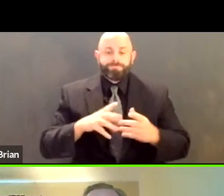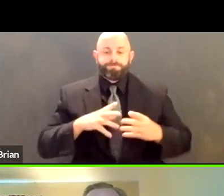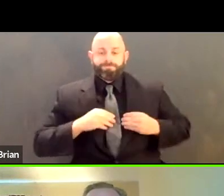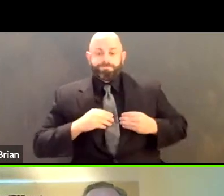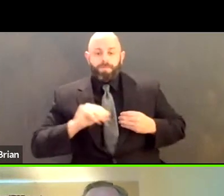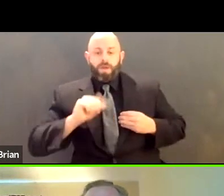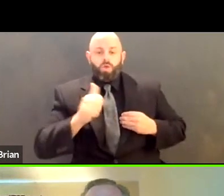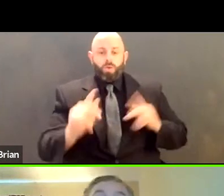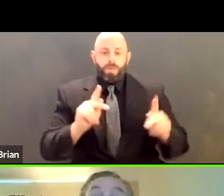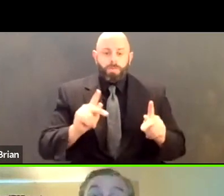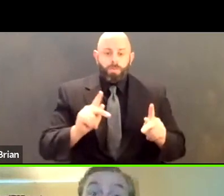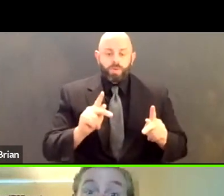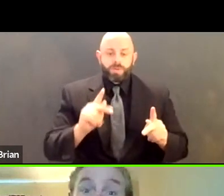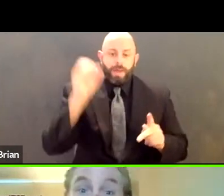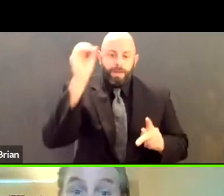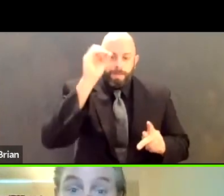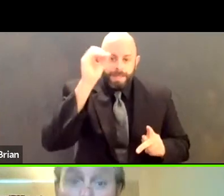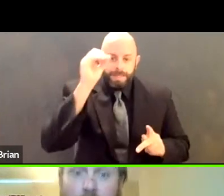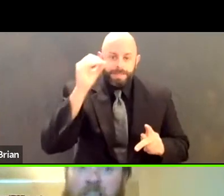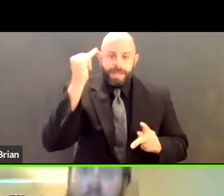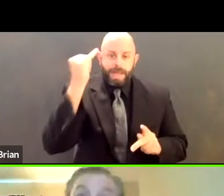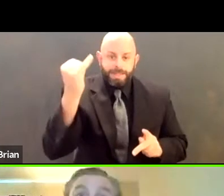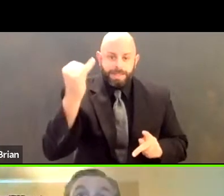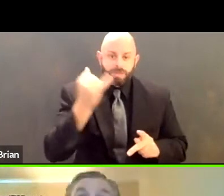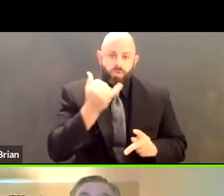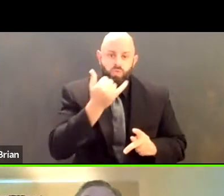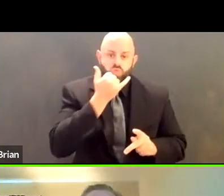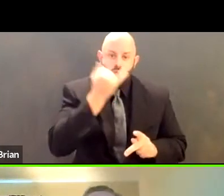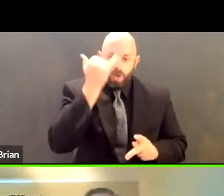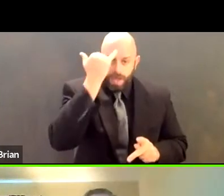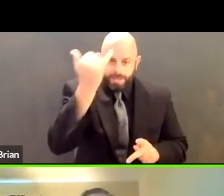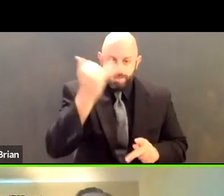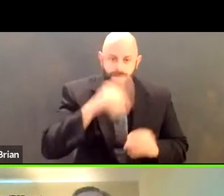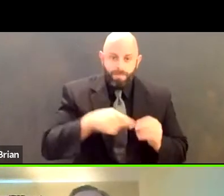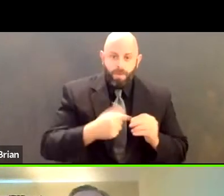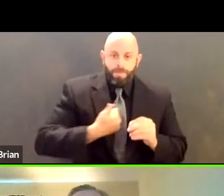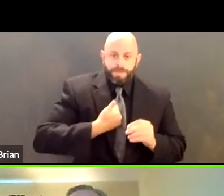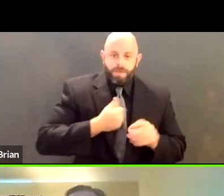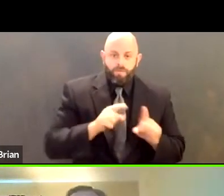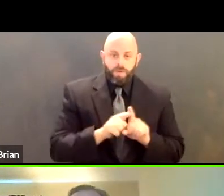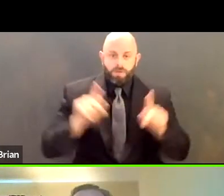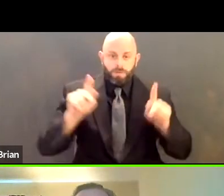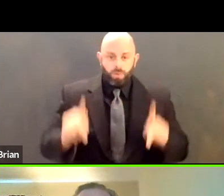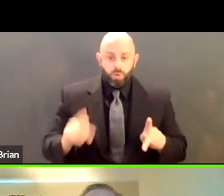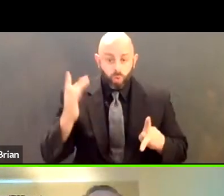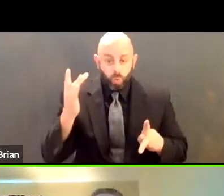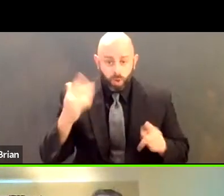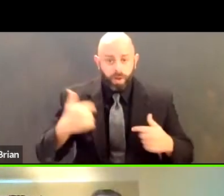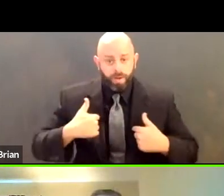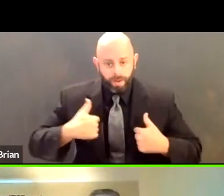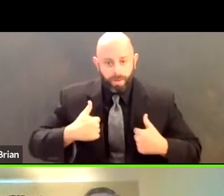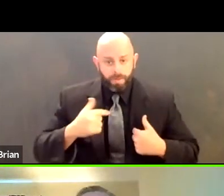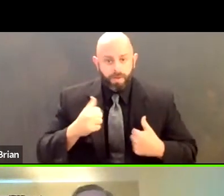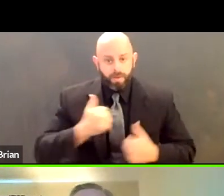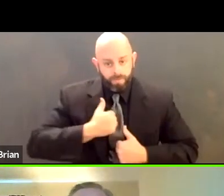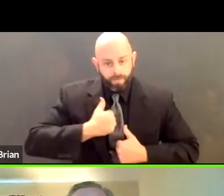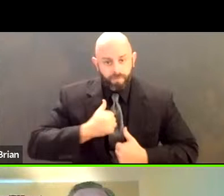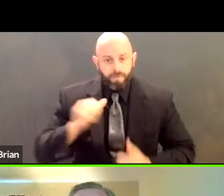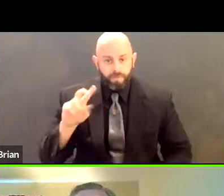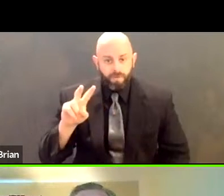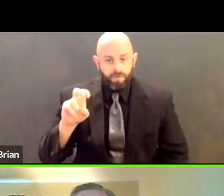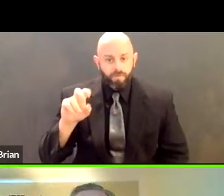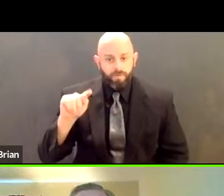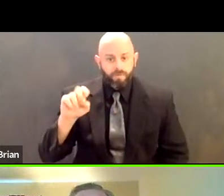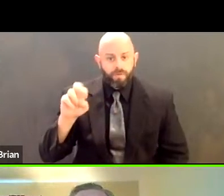and misconceptions about me as a person, just because I am a veteran, and you know,